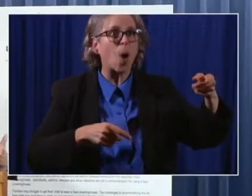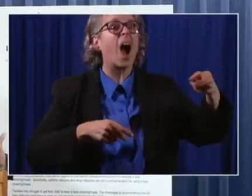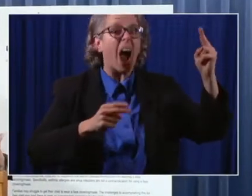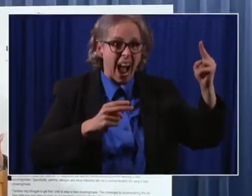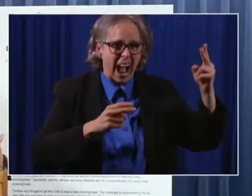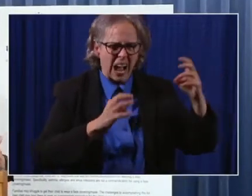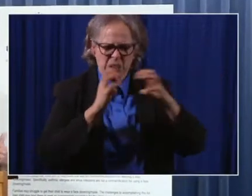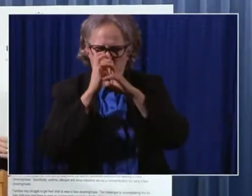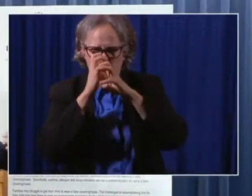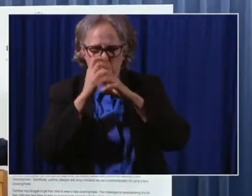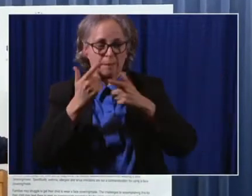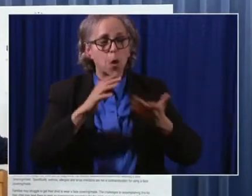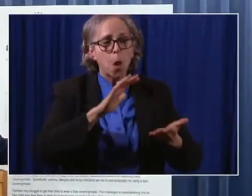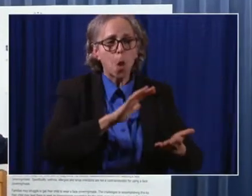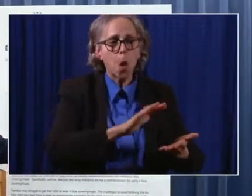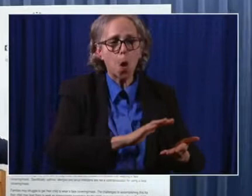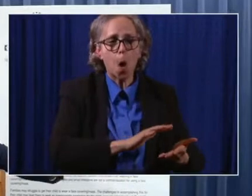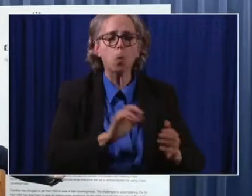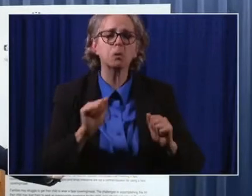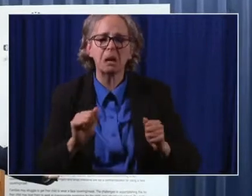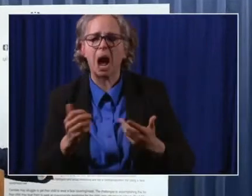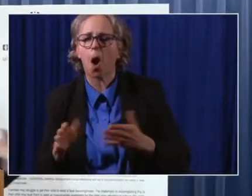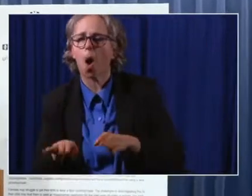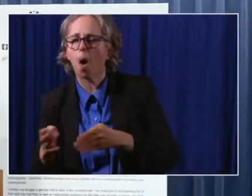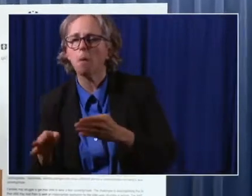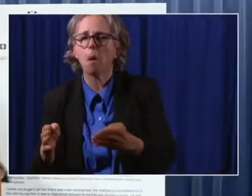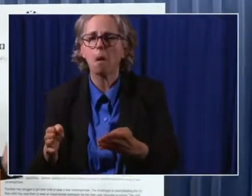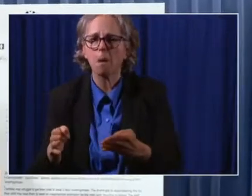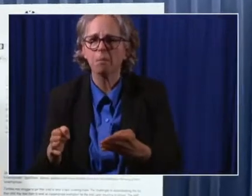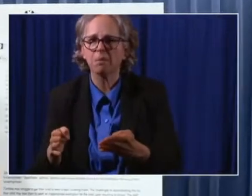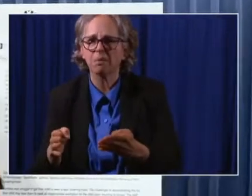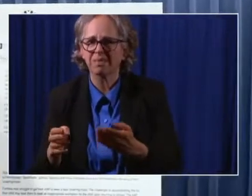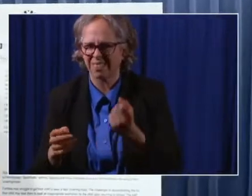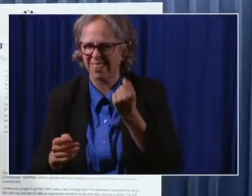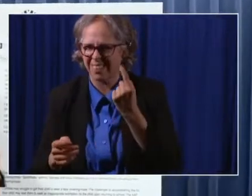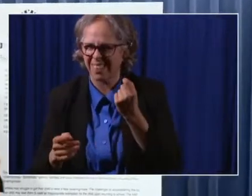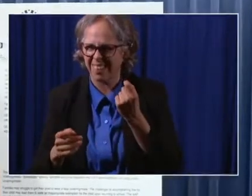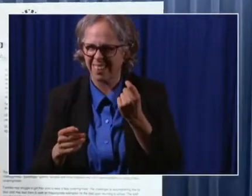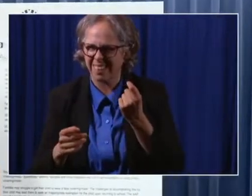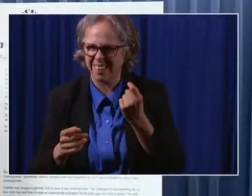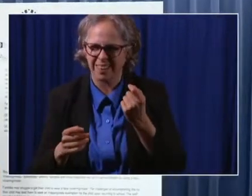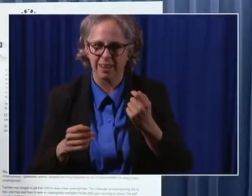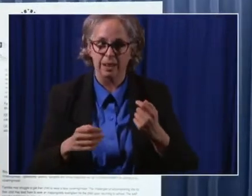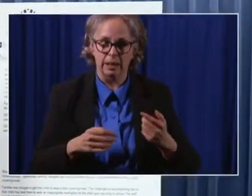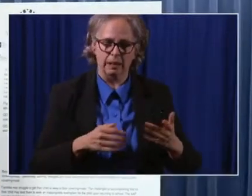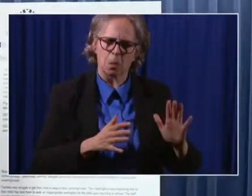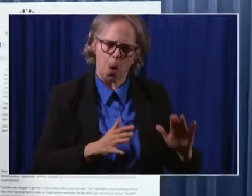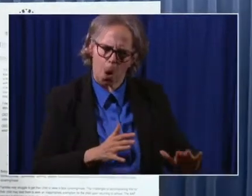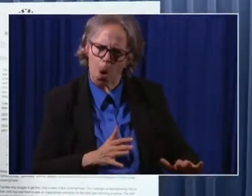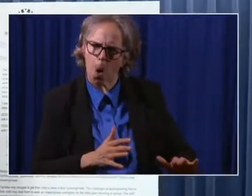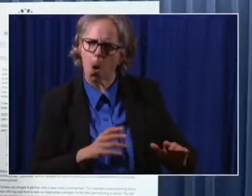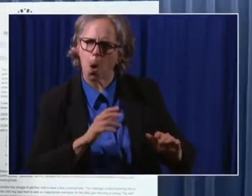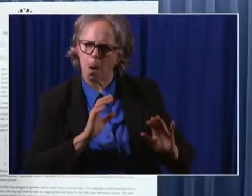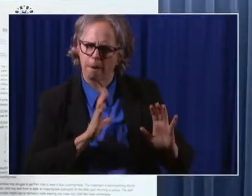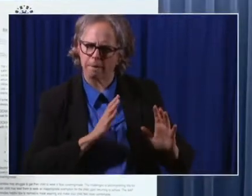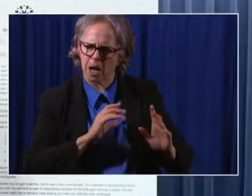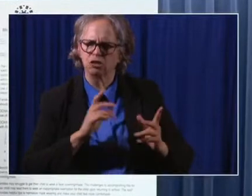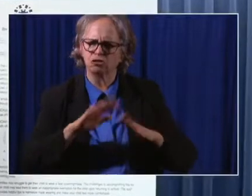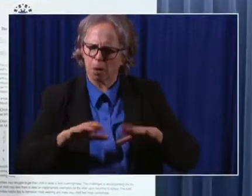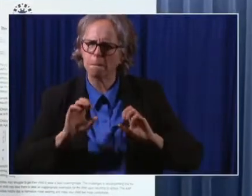start virtual, will you be able to move to in person? All that is going to depend on community spread.